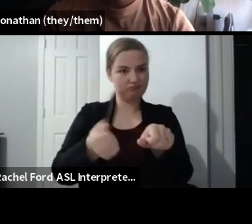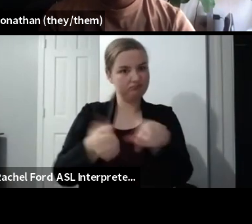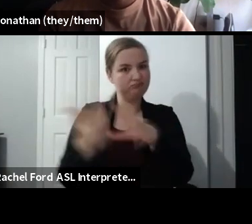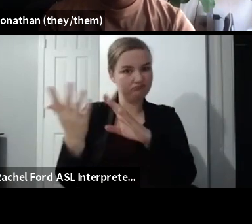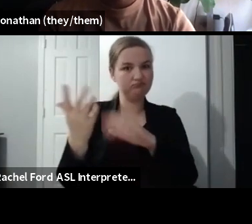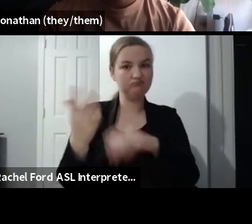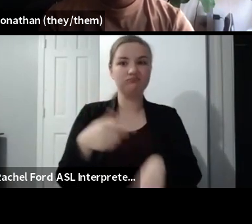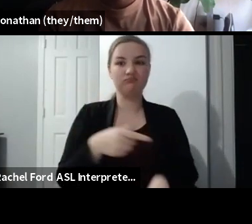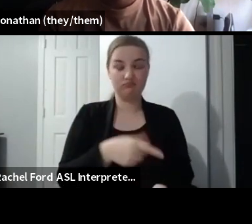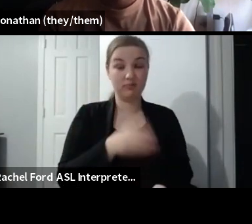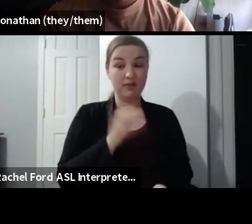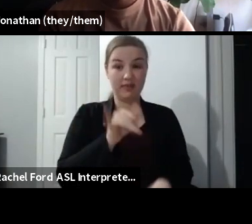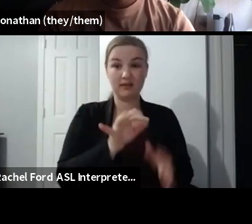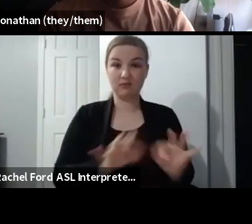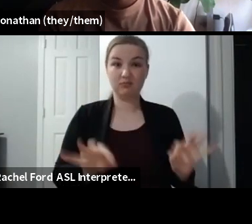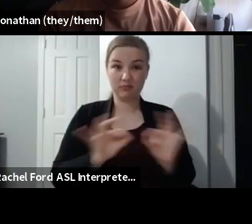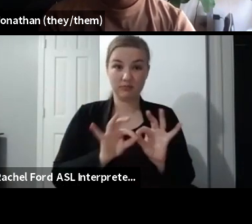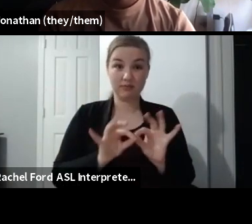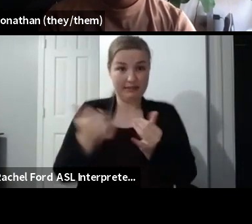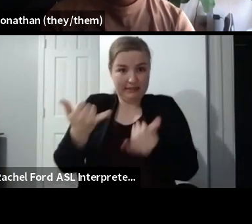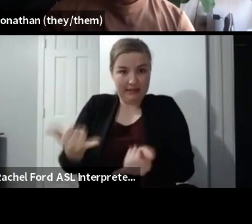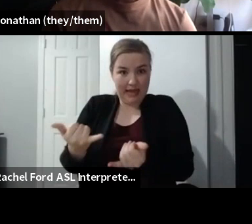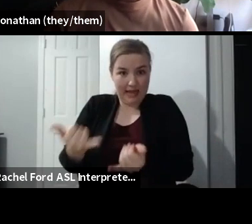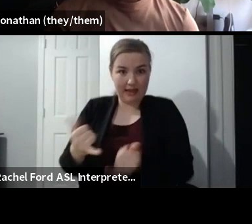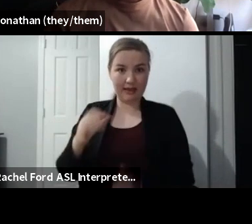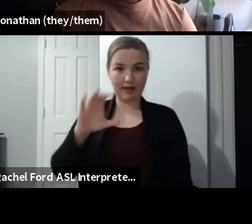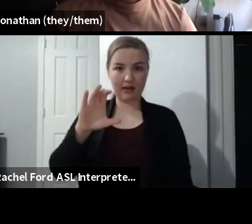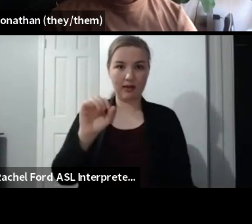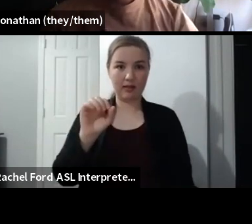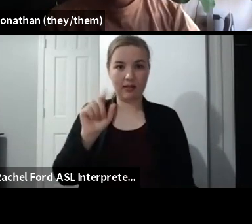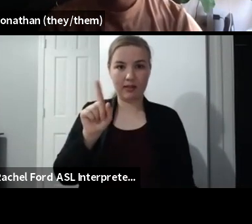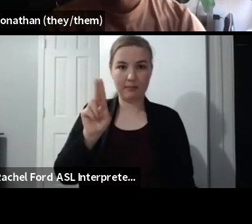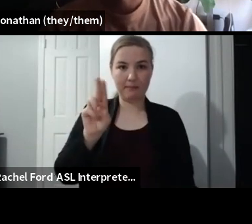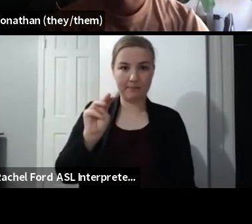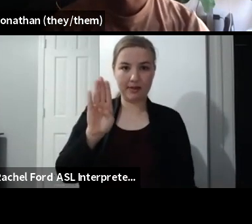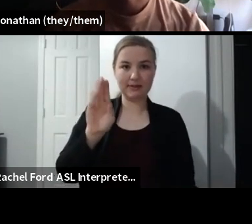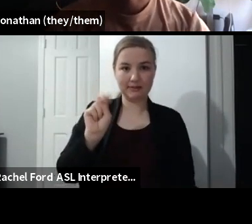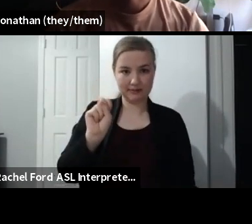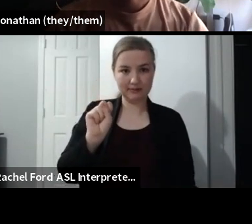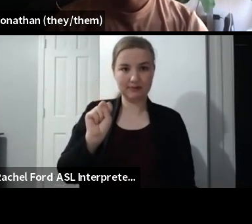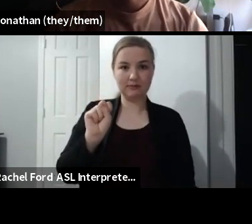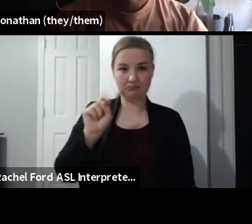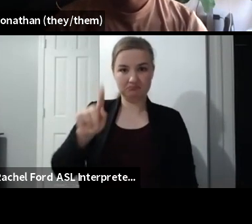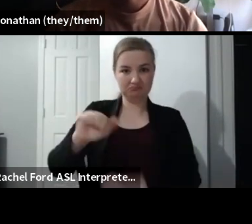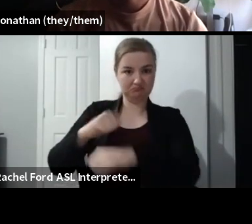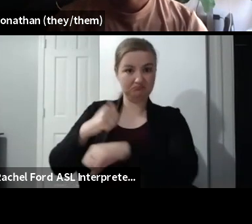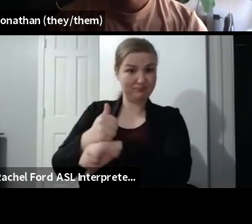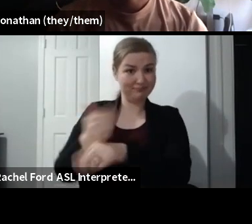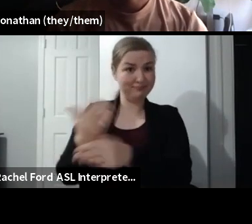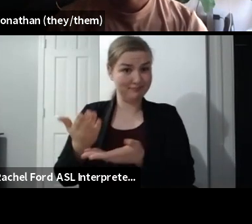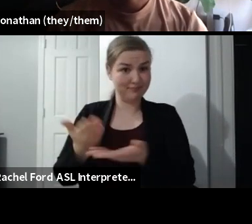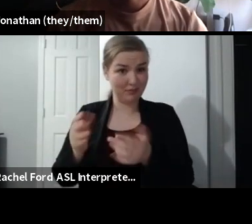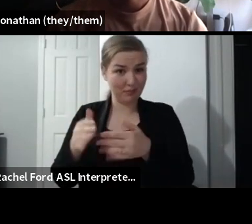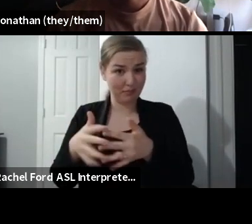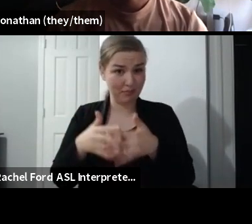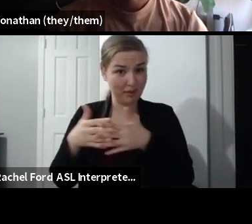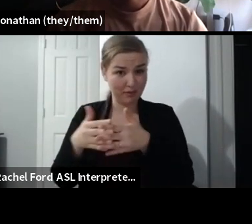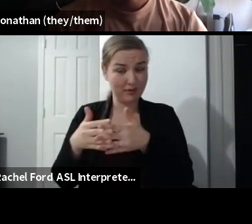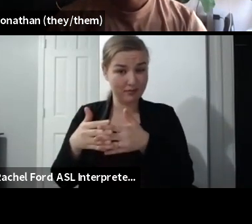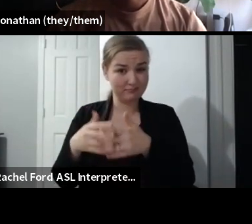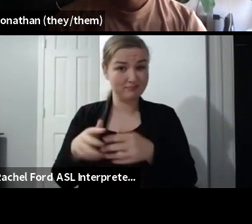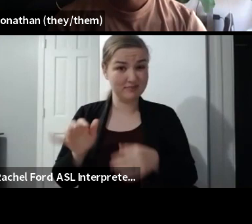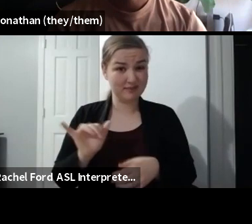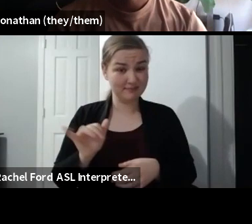too, with statues of Columbus and all these figures. And so I think I wrote her name down. It was